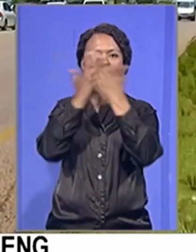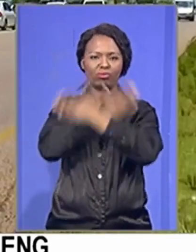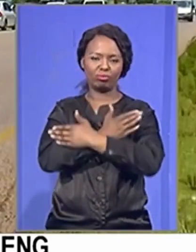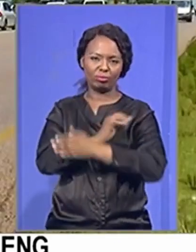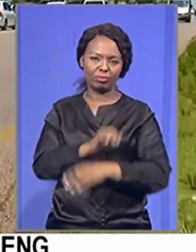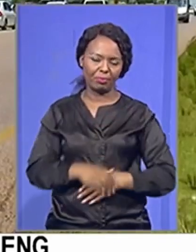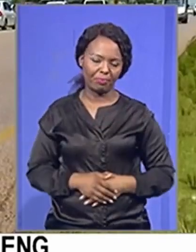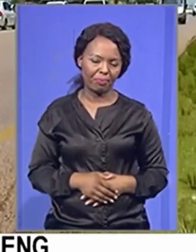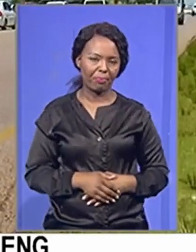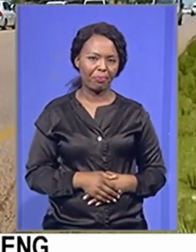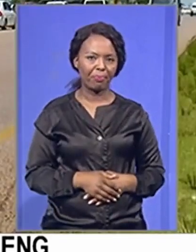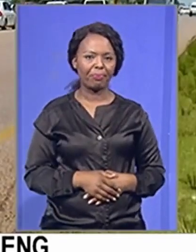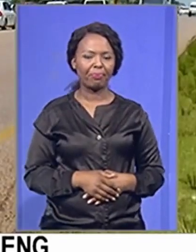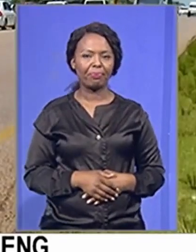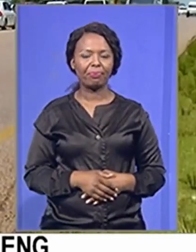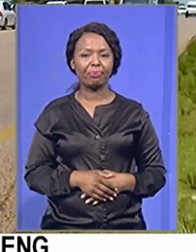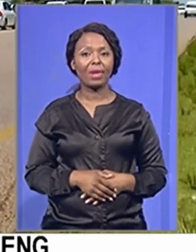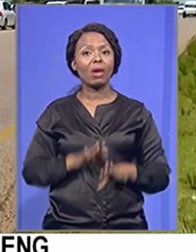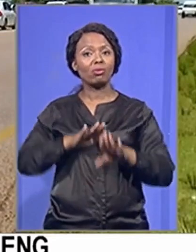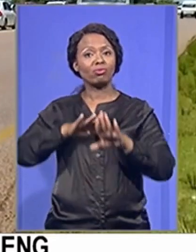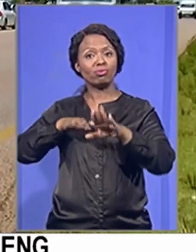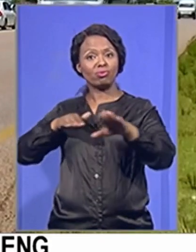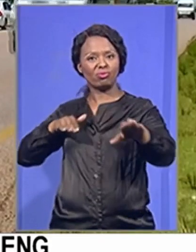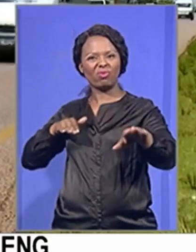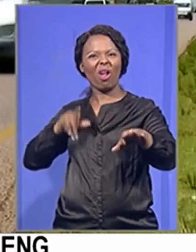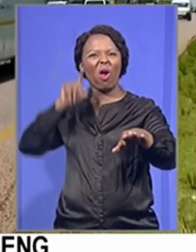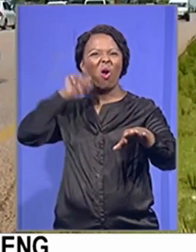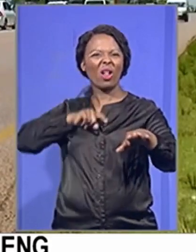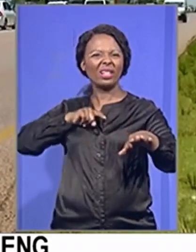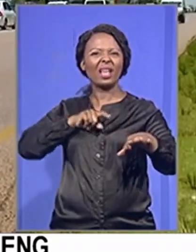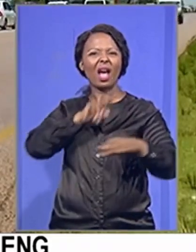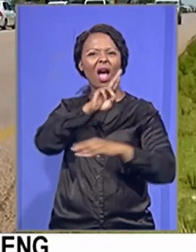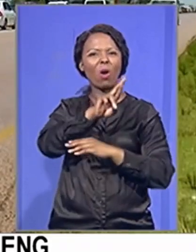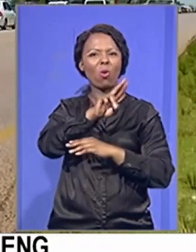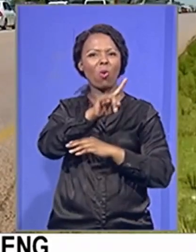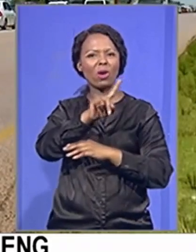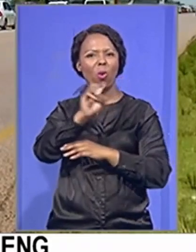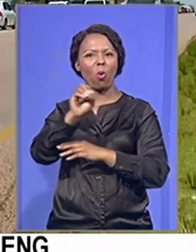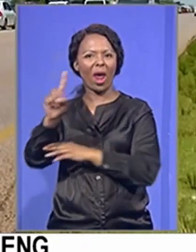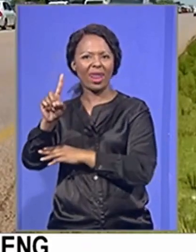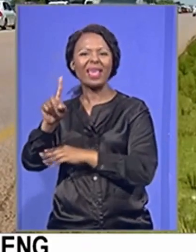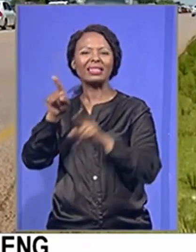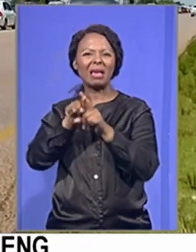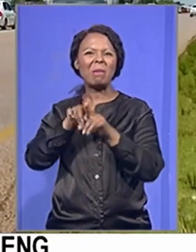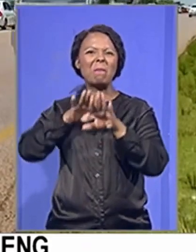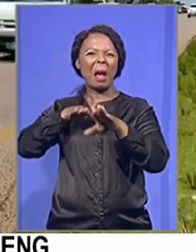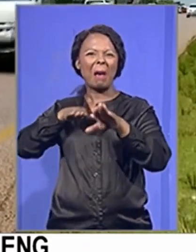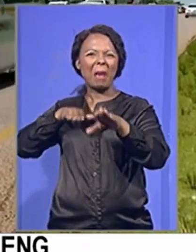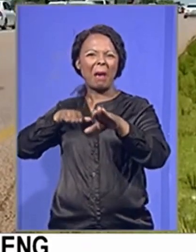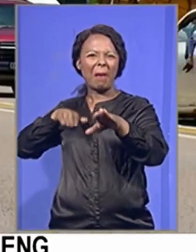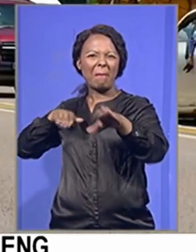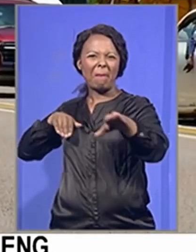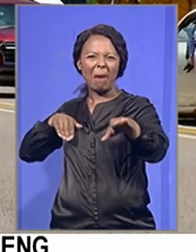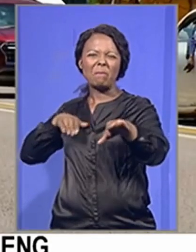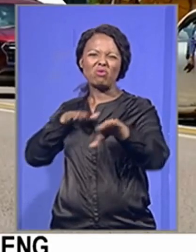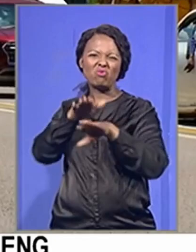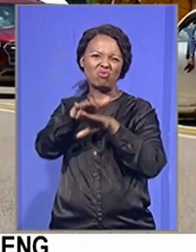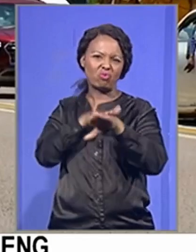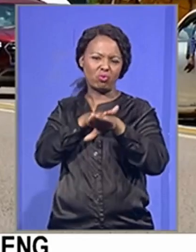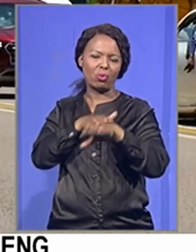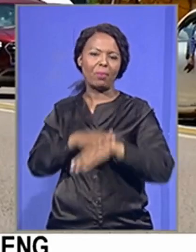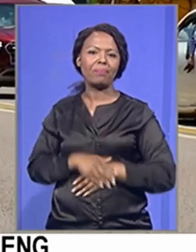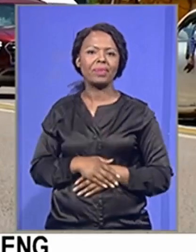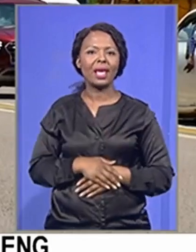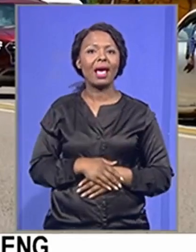least. Sephethephethe mmileng wa gale wa R101 le sona se pitlagane. Phumlane Toll Plaza